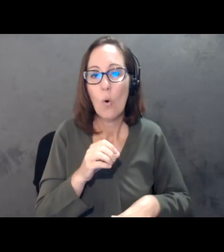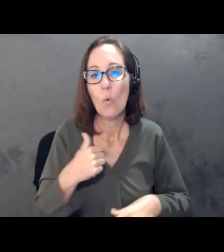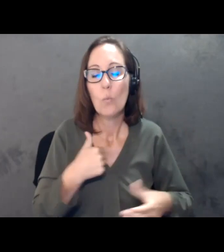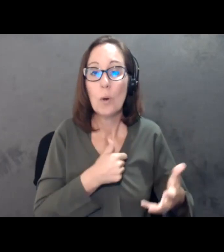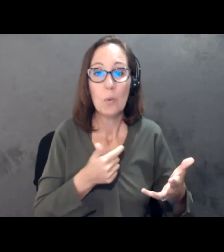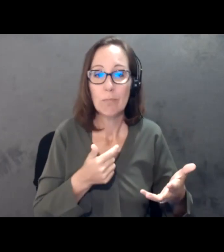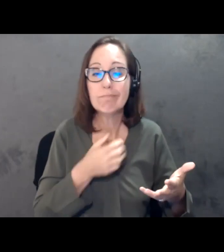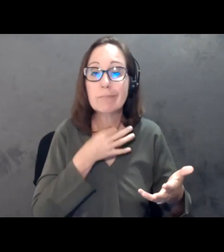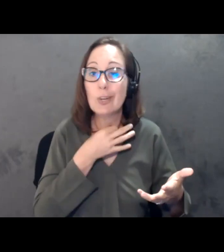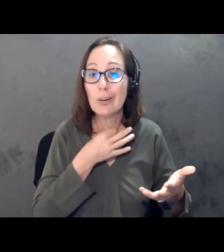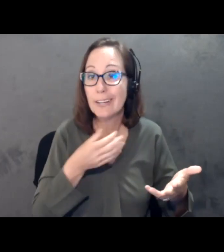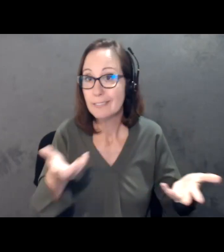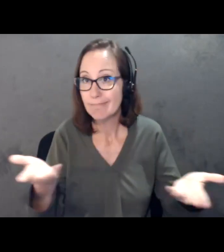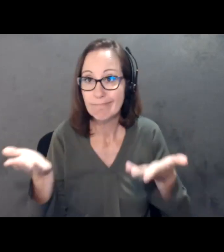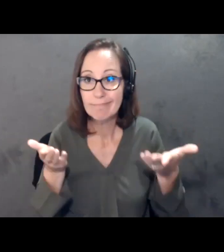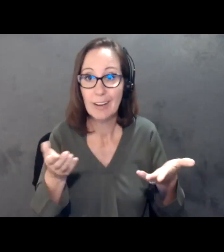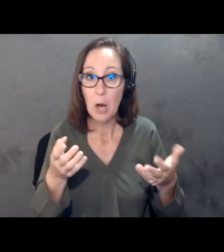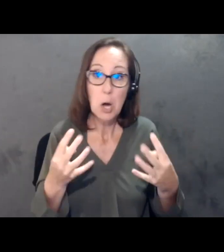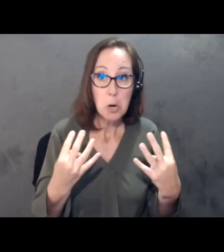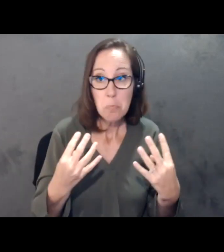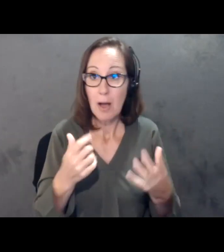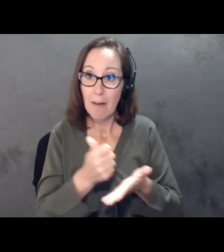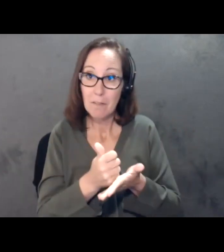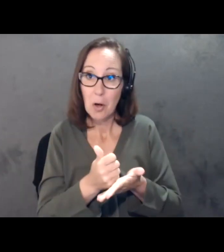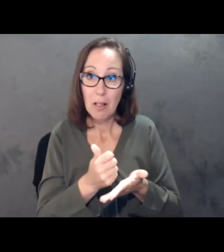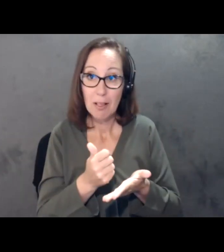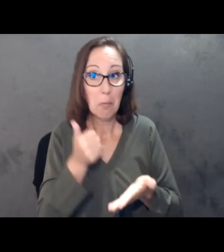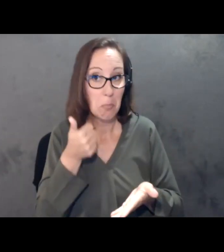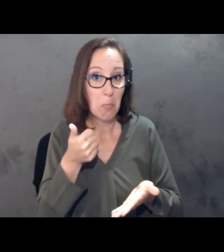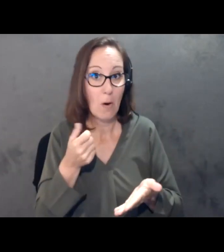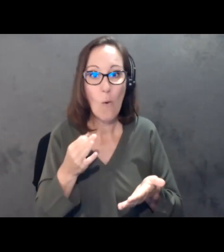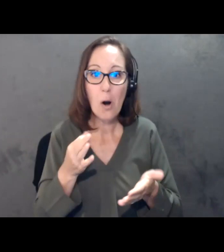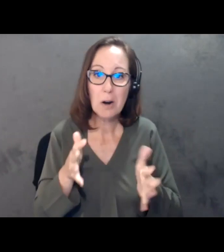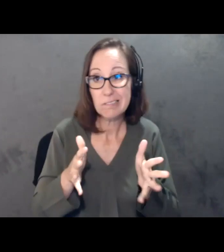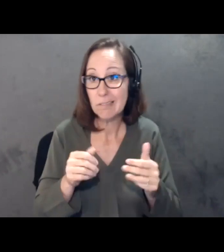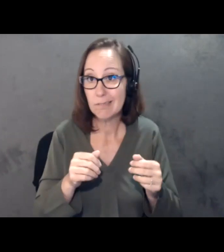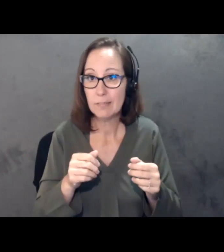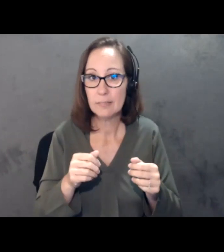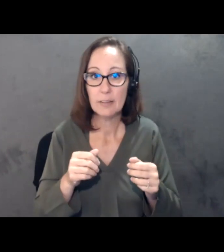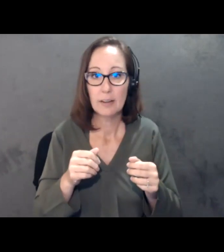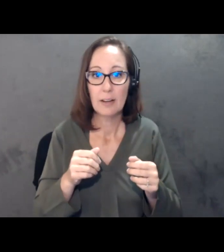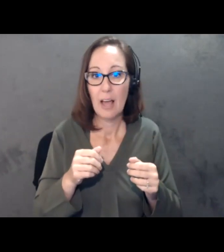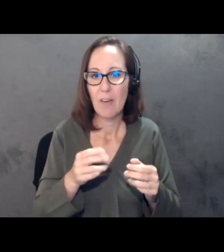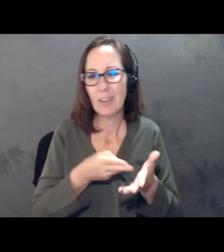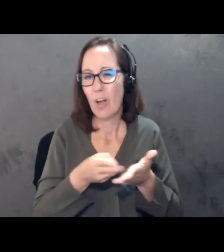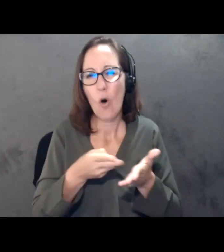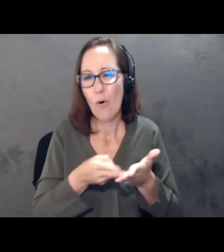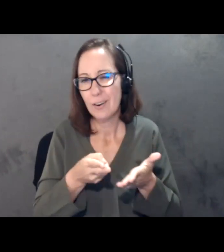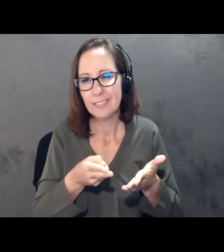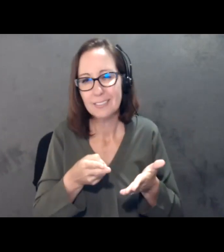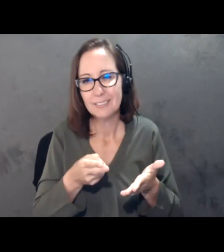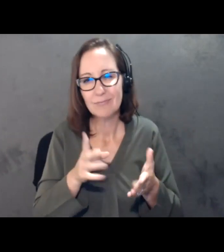found this event helpful, slightly helpful, and give us any, you know, honest feedback, because this would just help